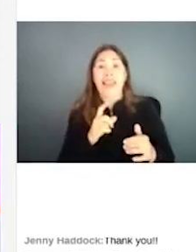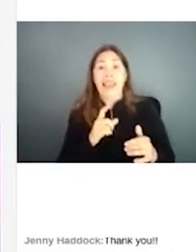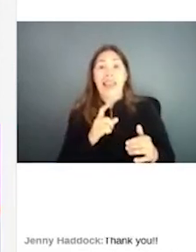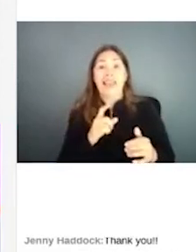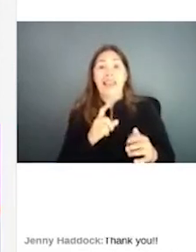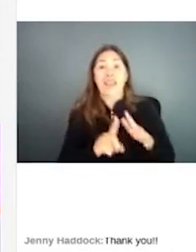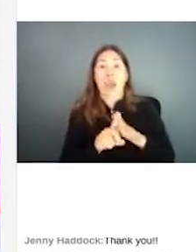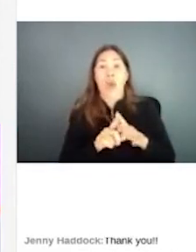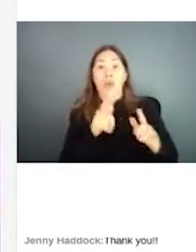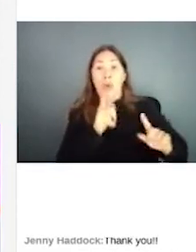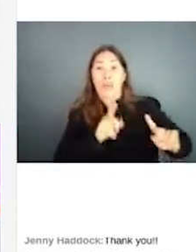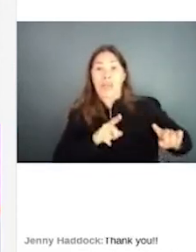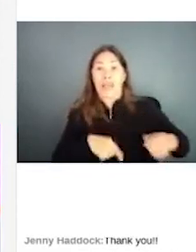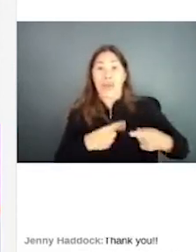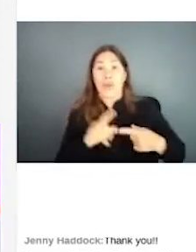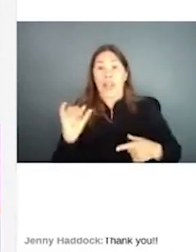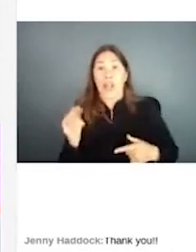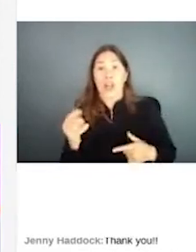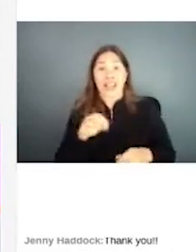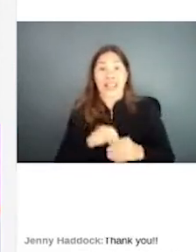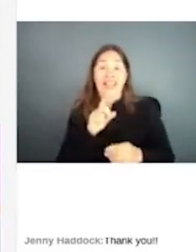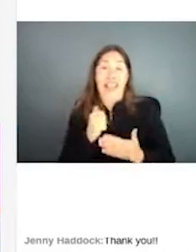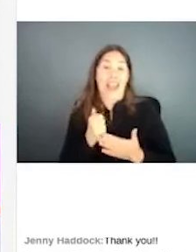there. So that's a helpful